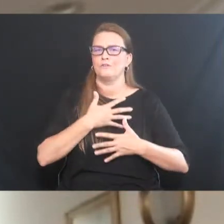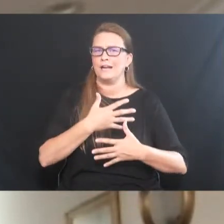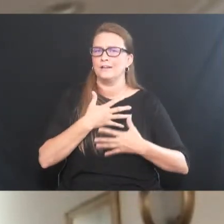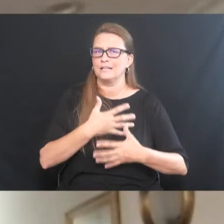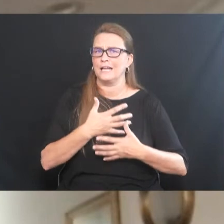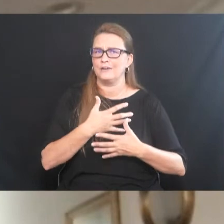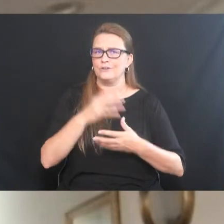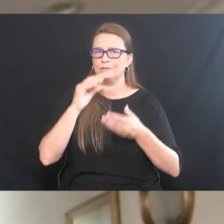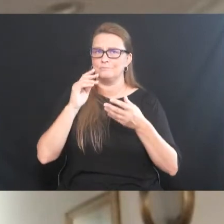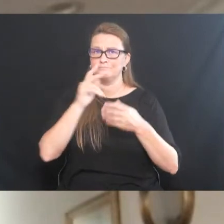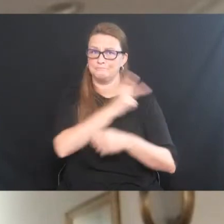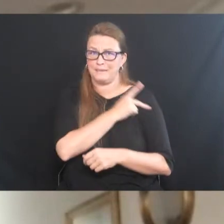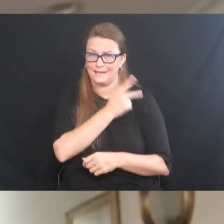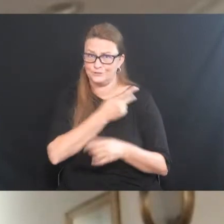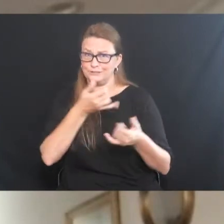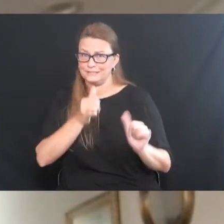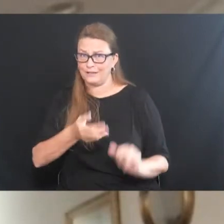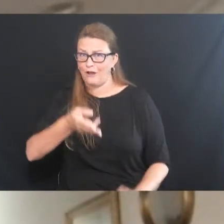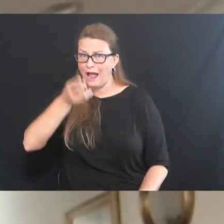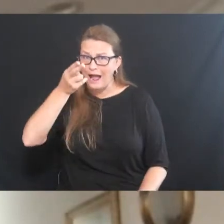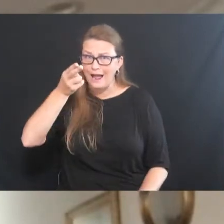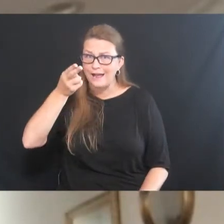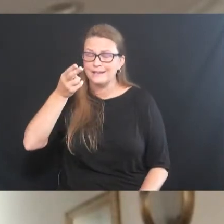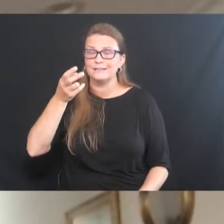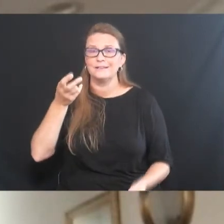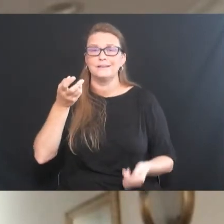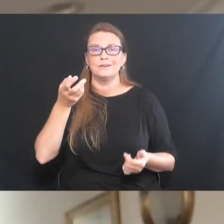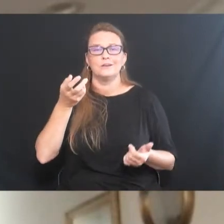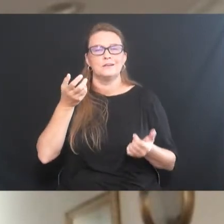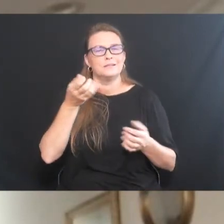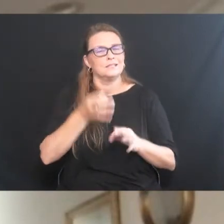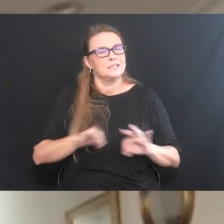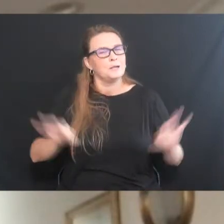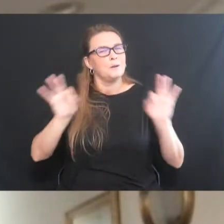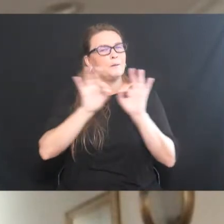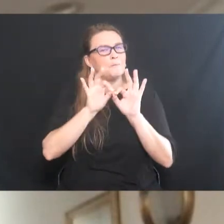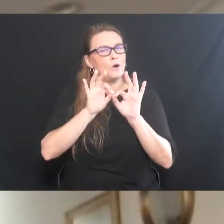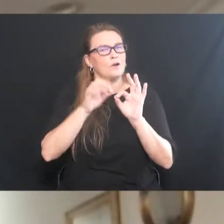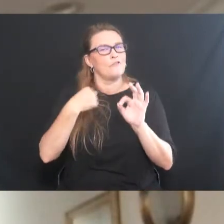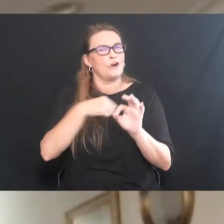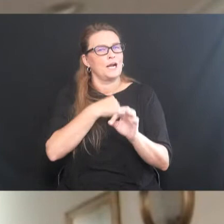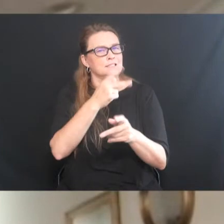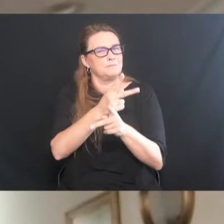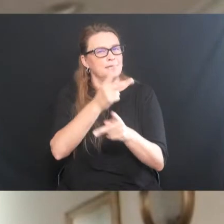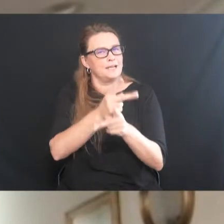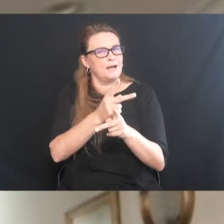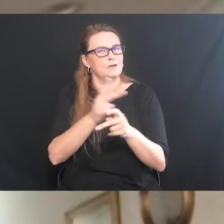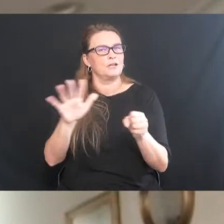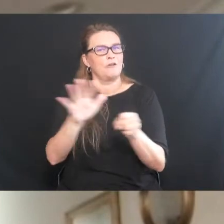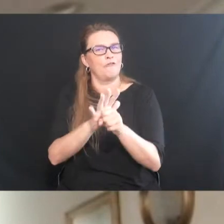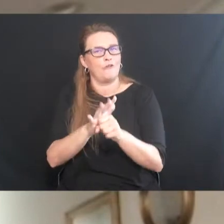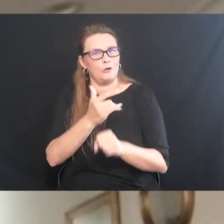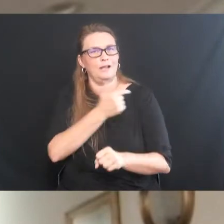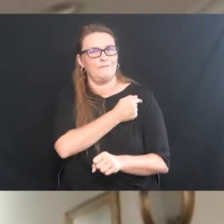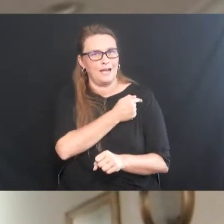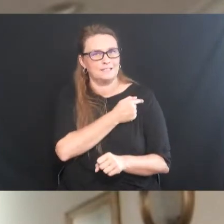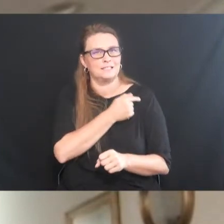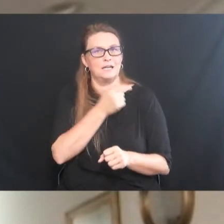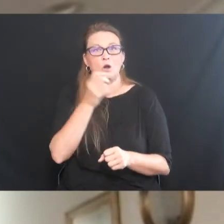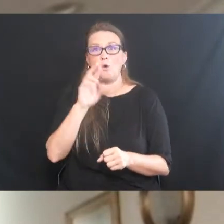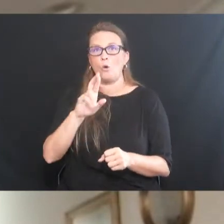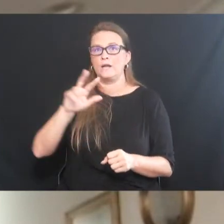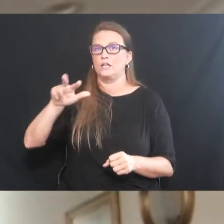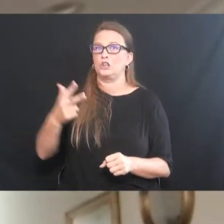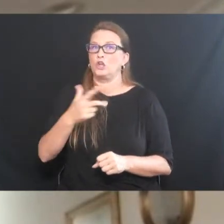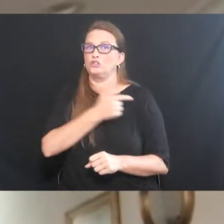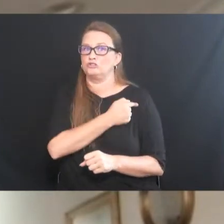of patients still very high. It's very important for us to take appropriate precautions and get fully vaccinated or get boosted